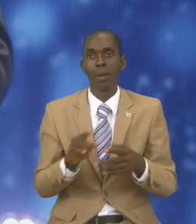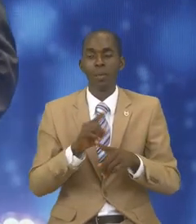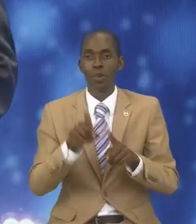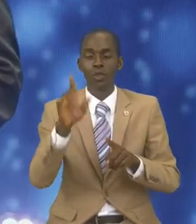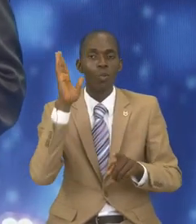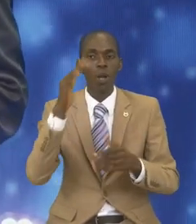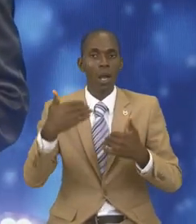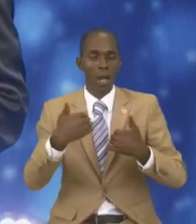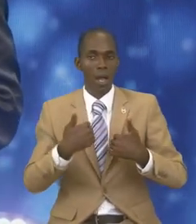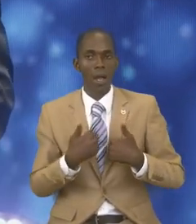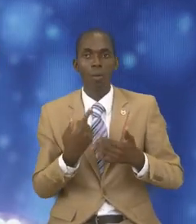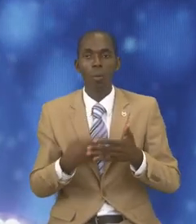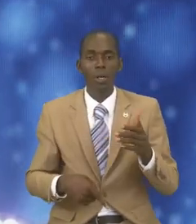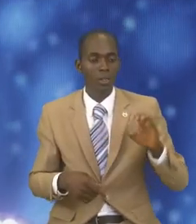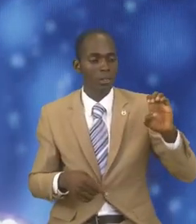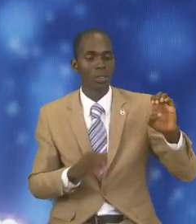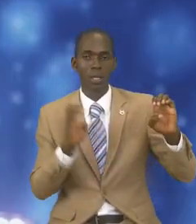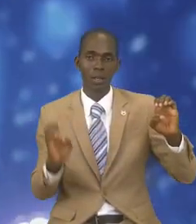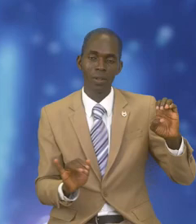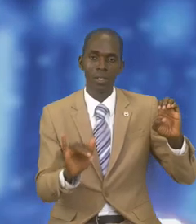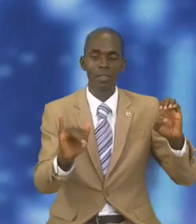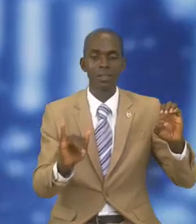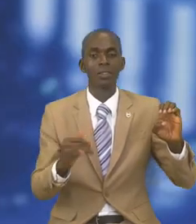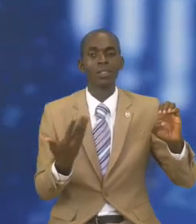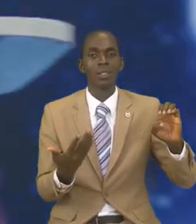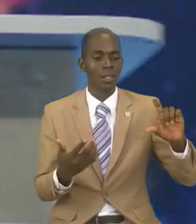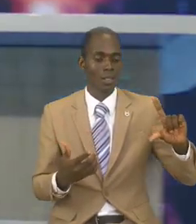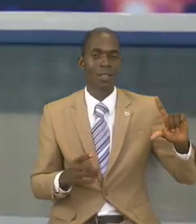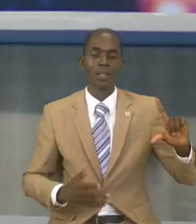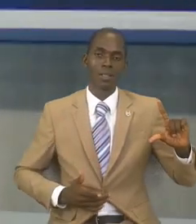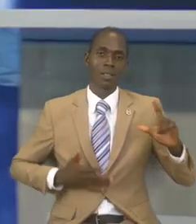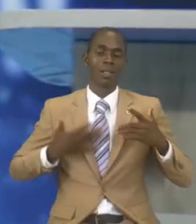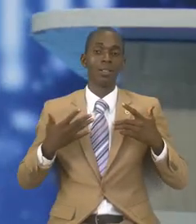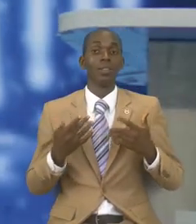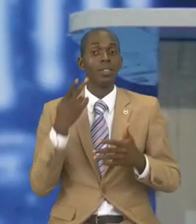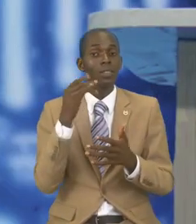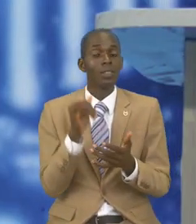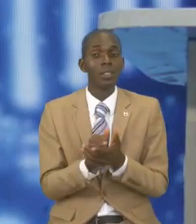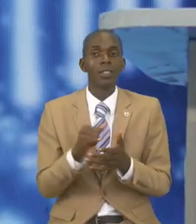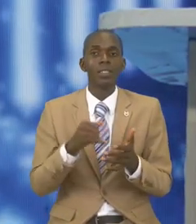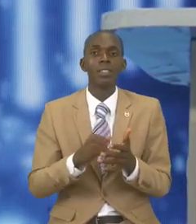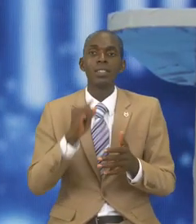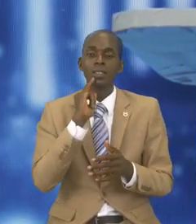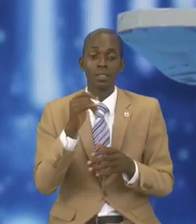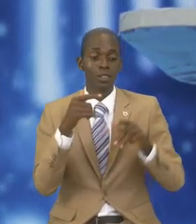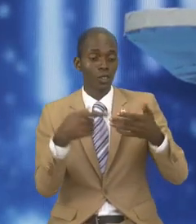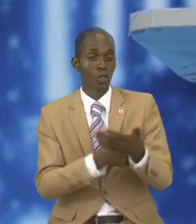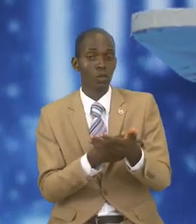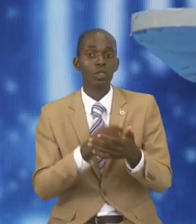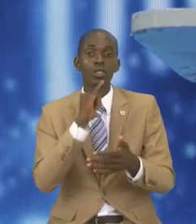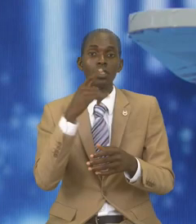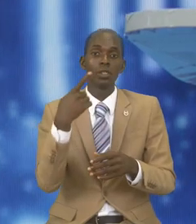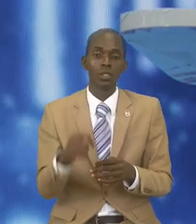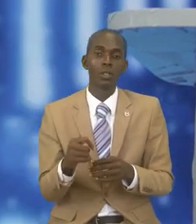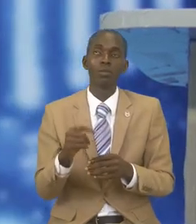there, life, that the L there. The gospel is that God so loved the world that